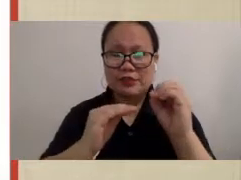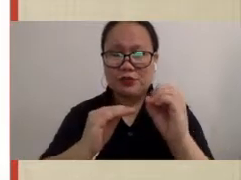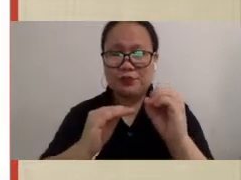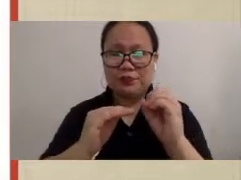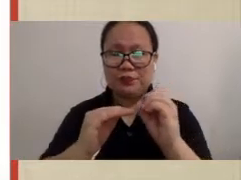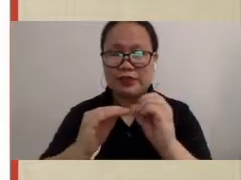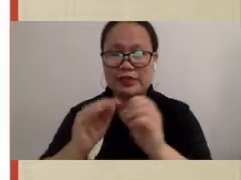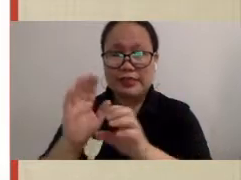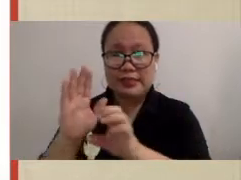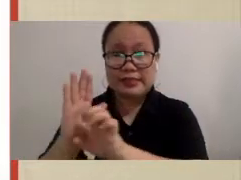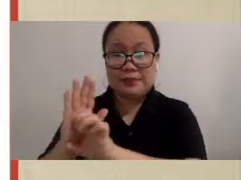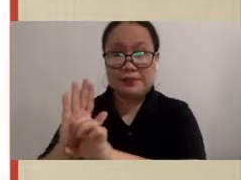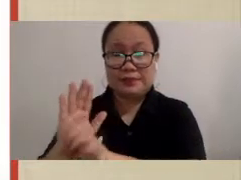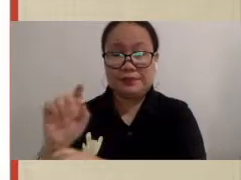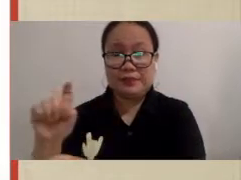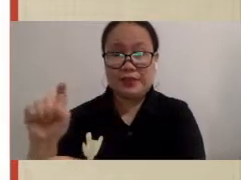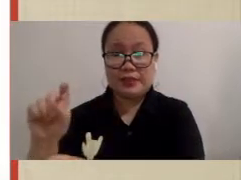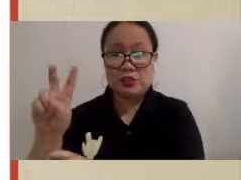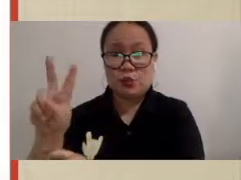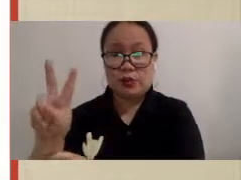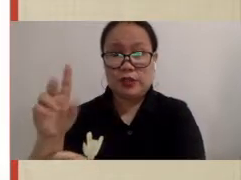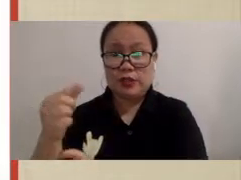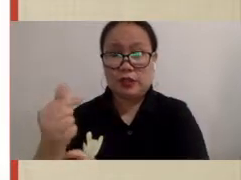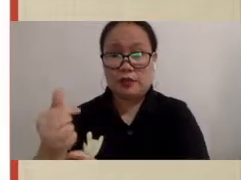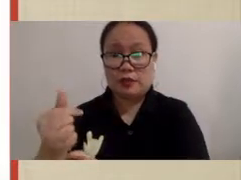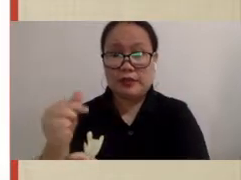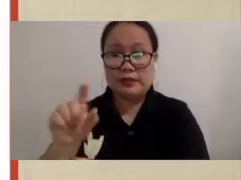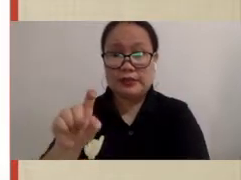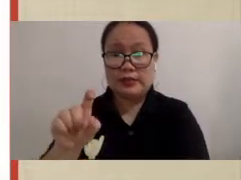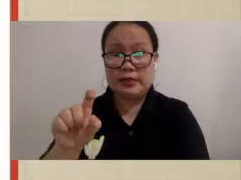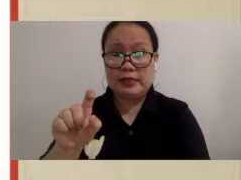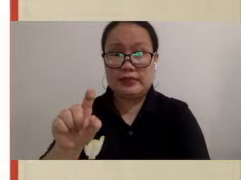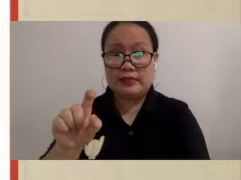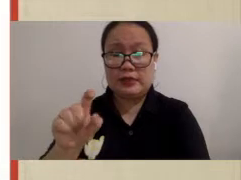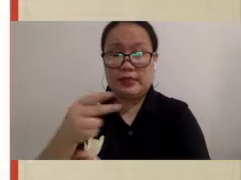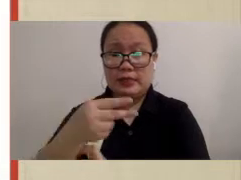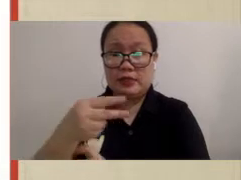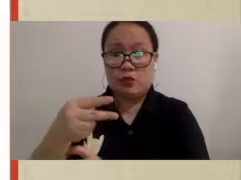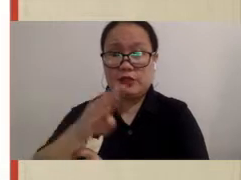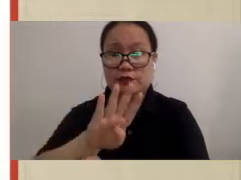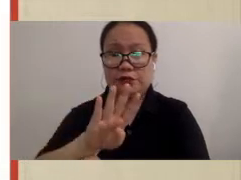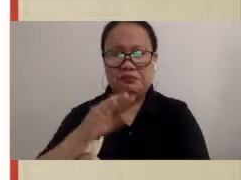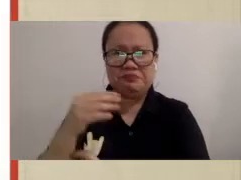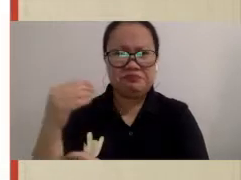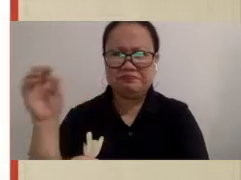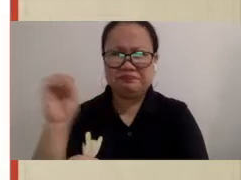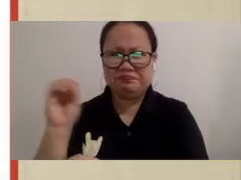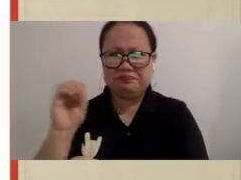Okay, given the example x squared plus x equals 4,